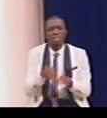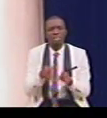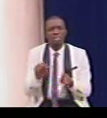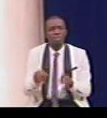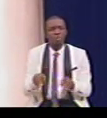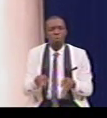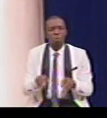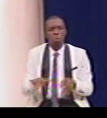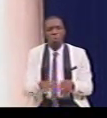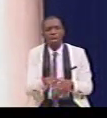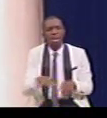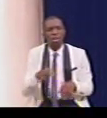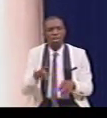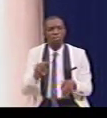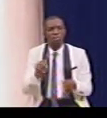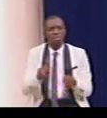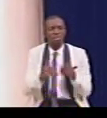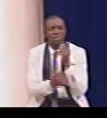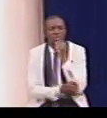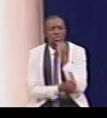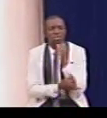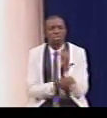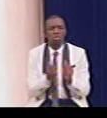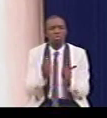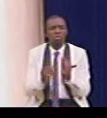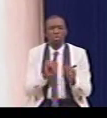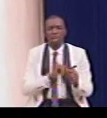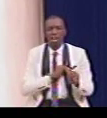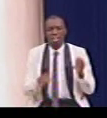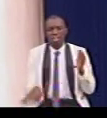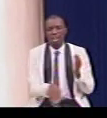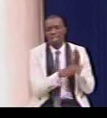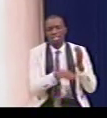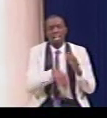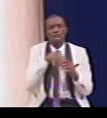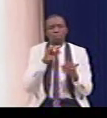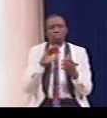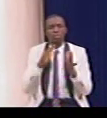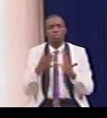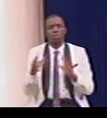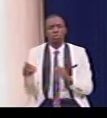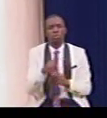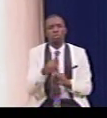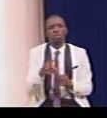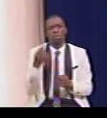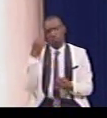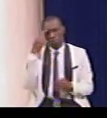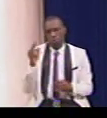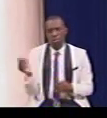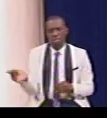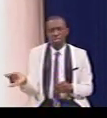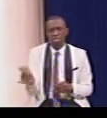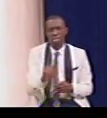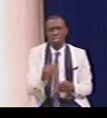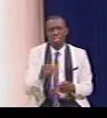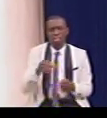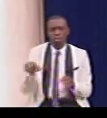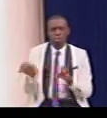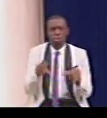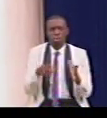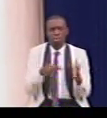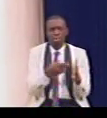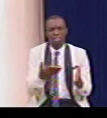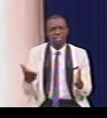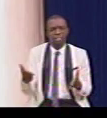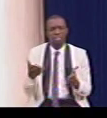out before you for they committed all these things and therefore I approach them and